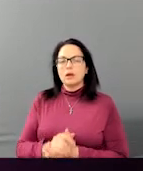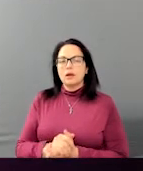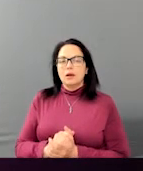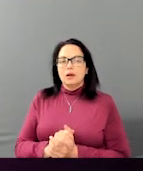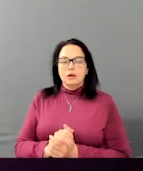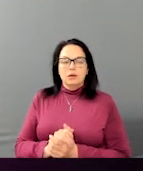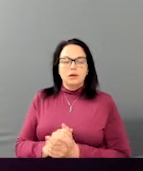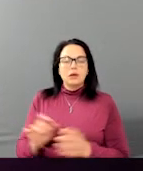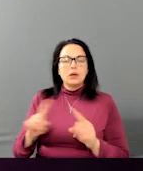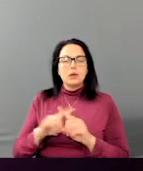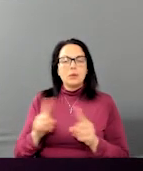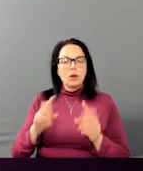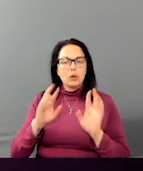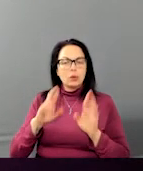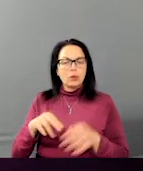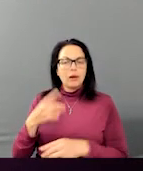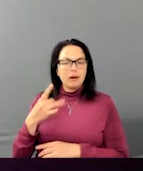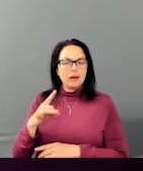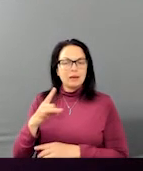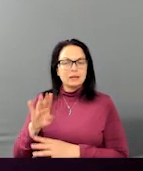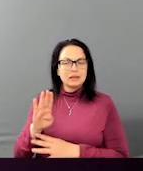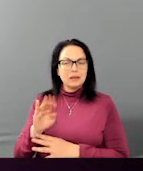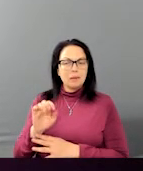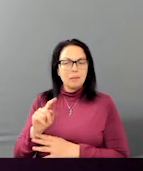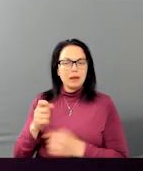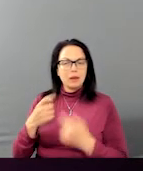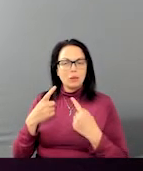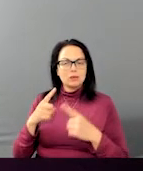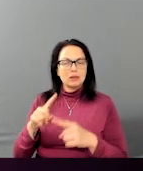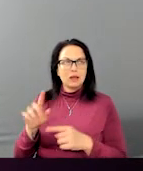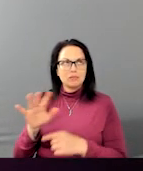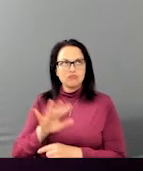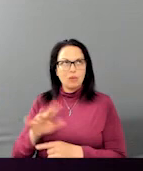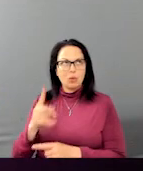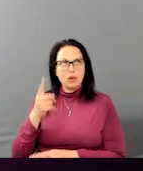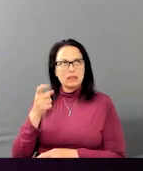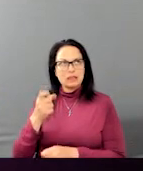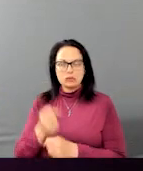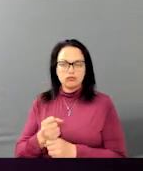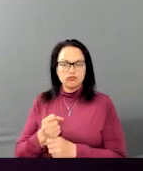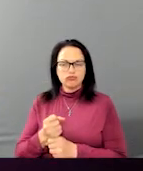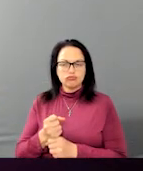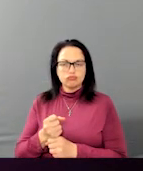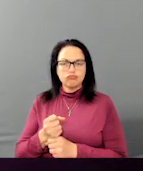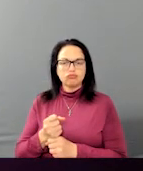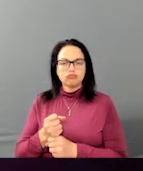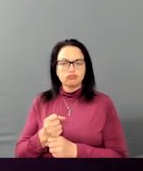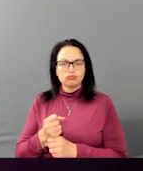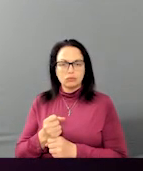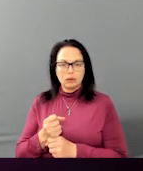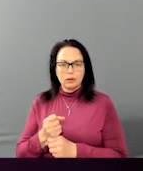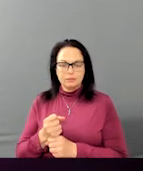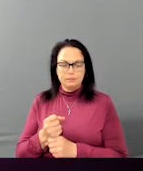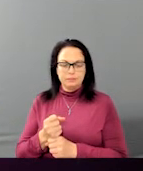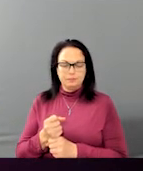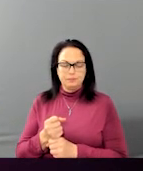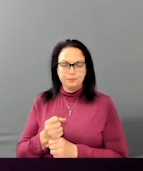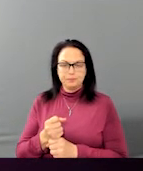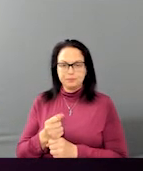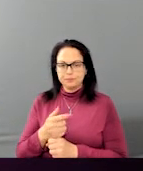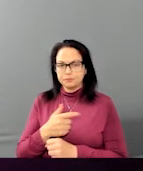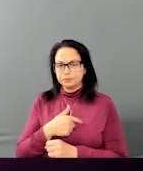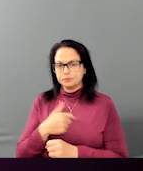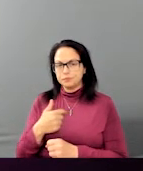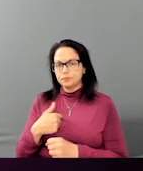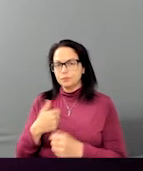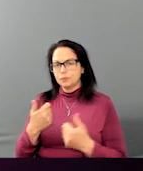when React 18 beta was announced about a year ago or so, he went in and tried to